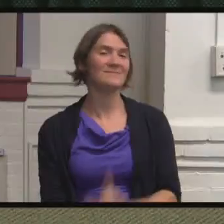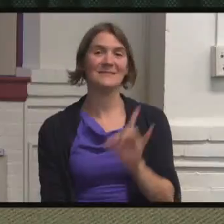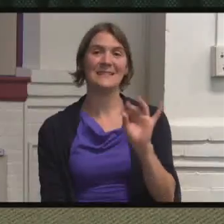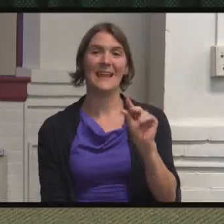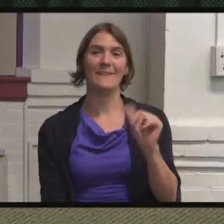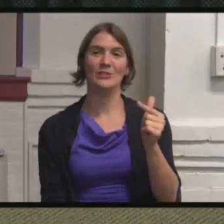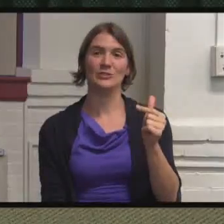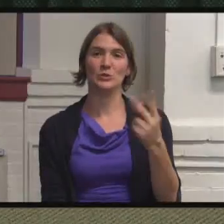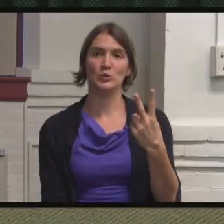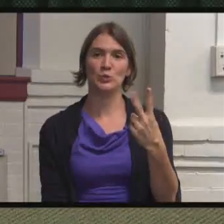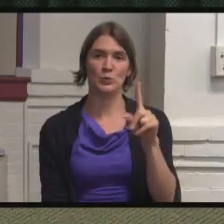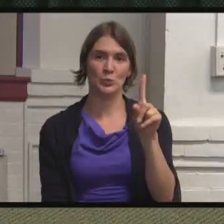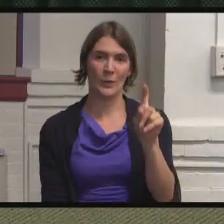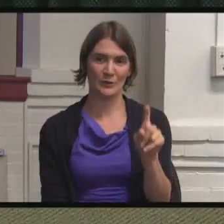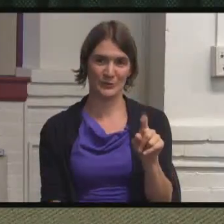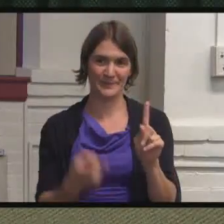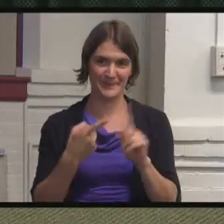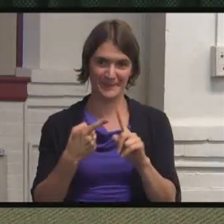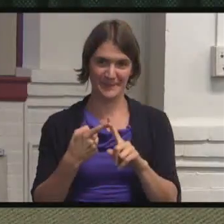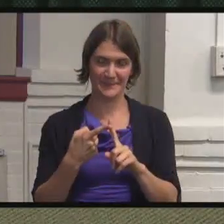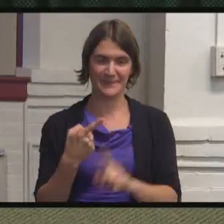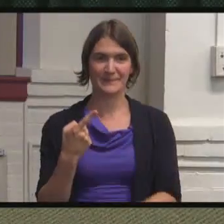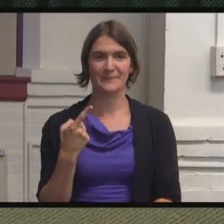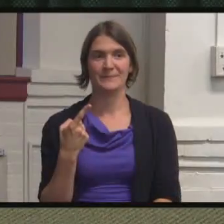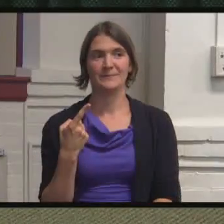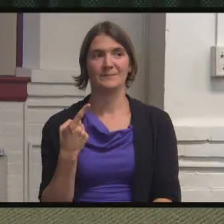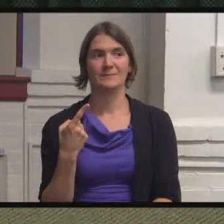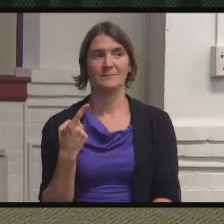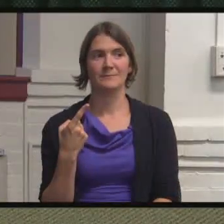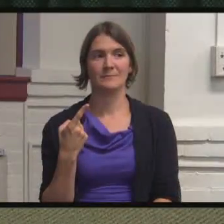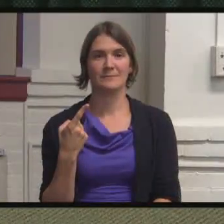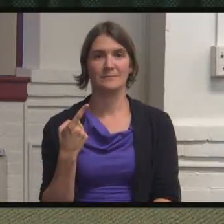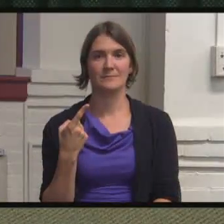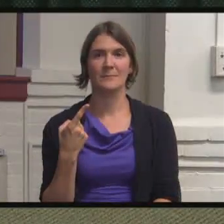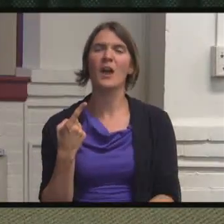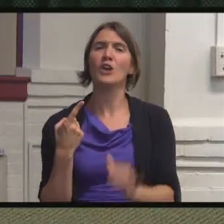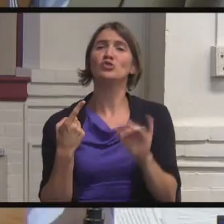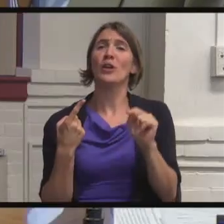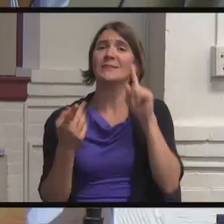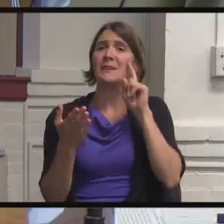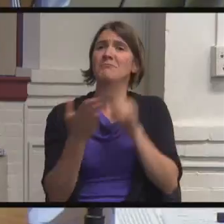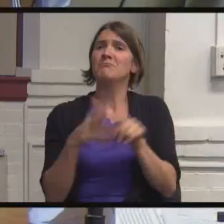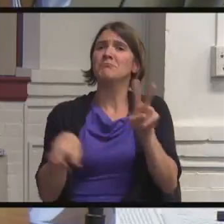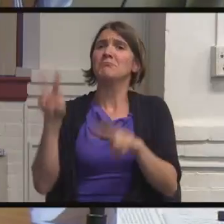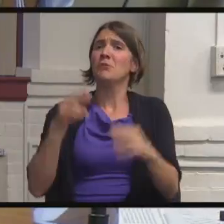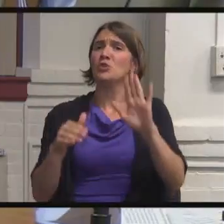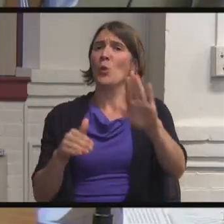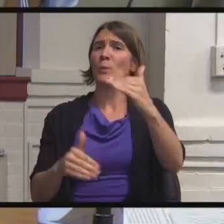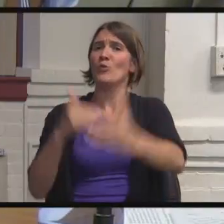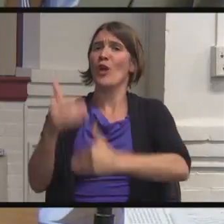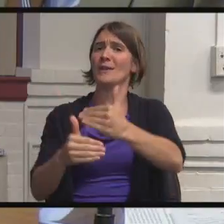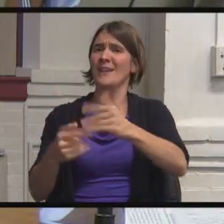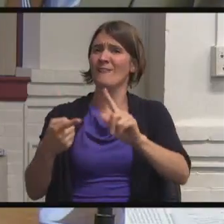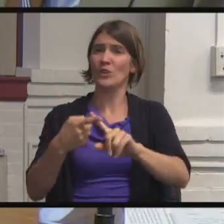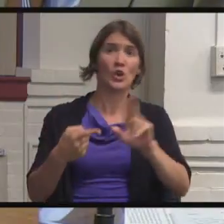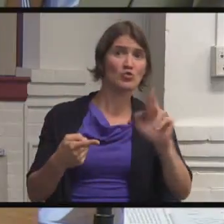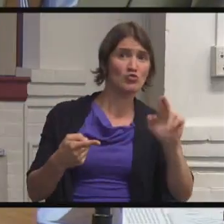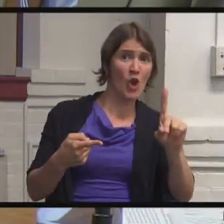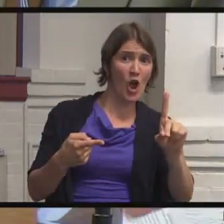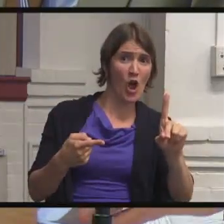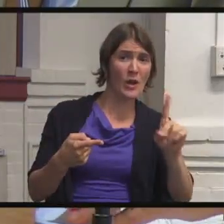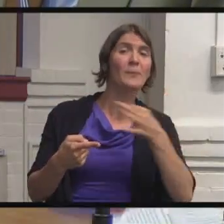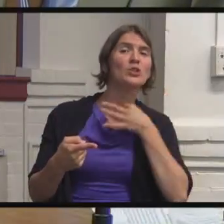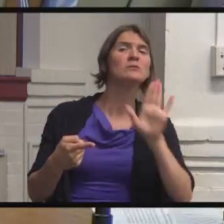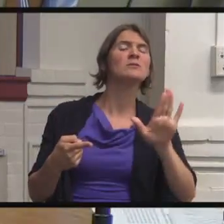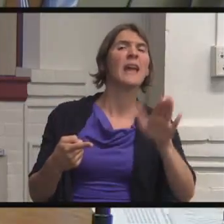two questions. First, and then a procedural observation. Ooh. First, Rod, do you have any